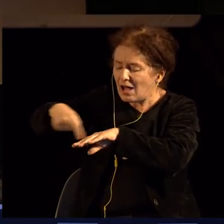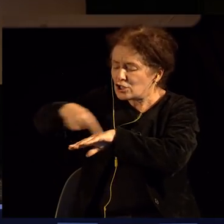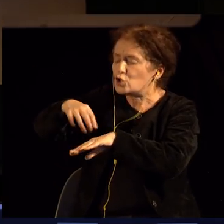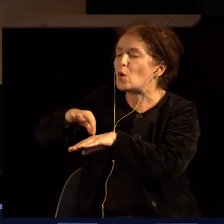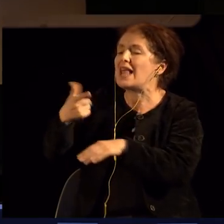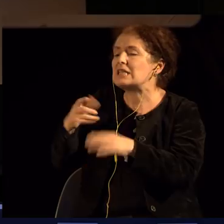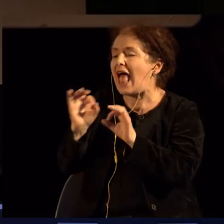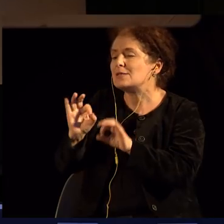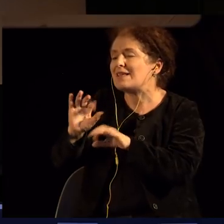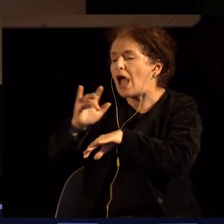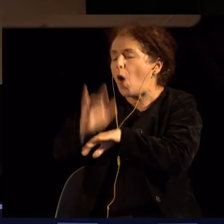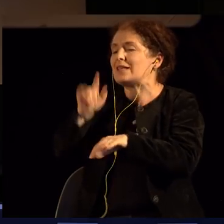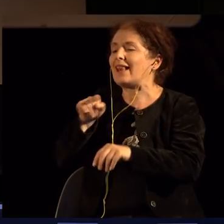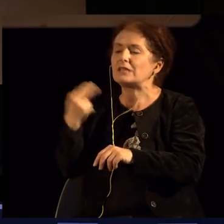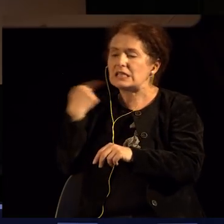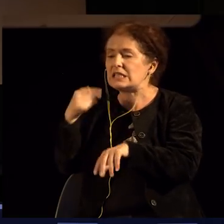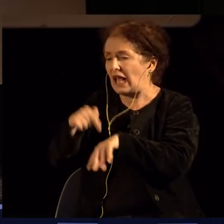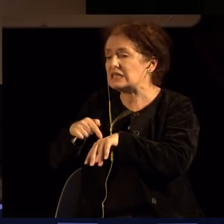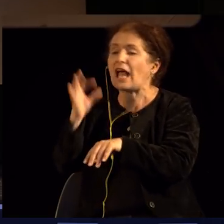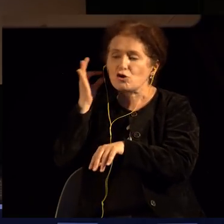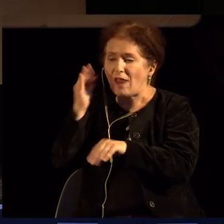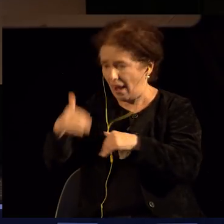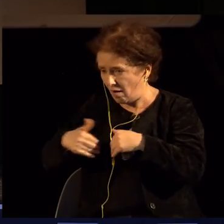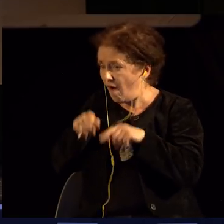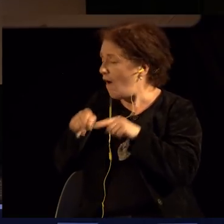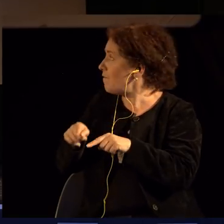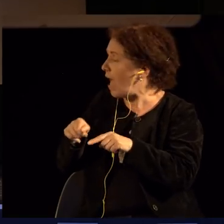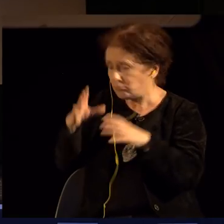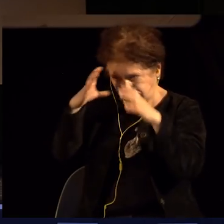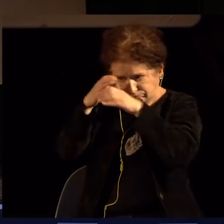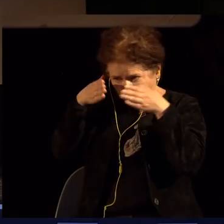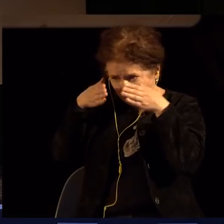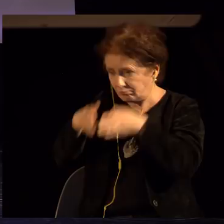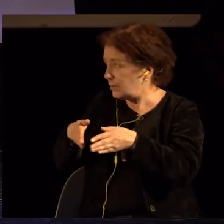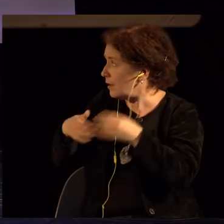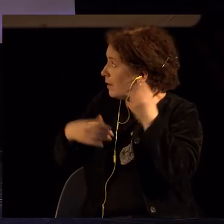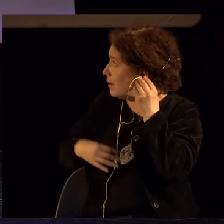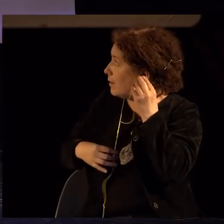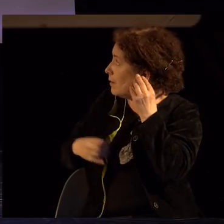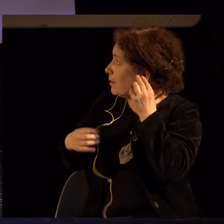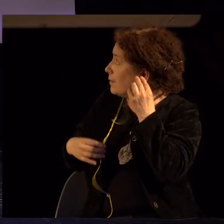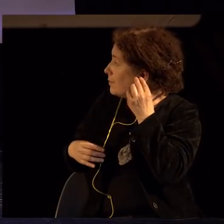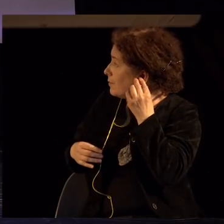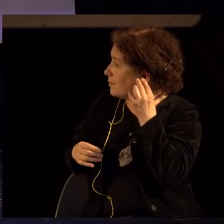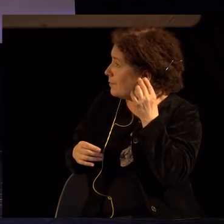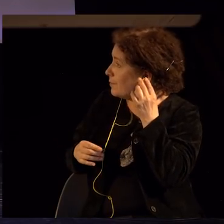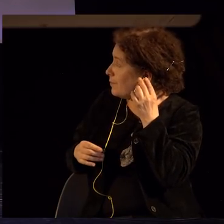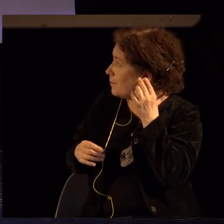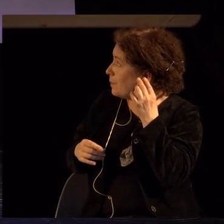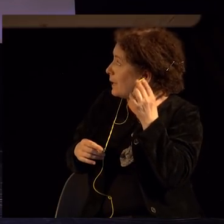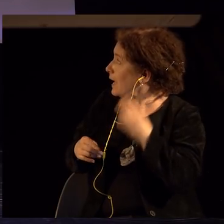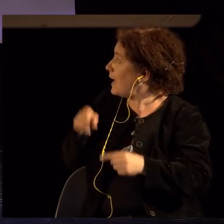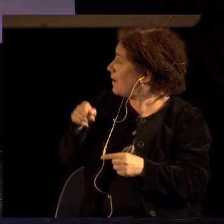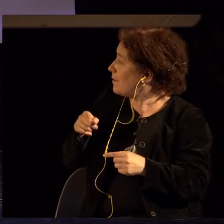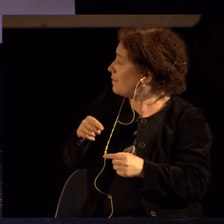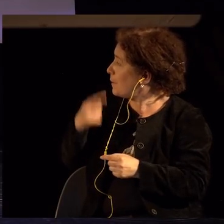And this we focus on especially. And not to go against the game here early on. But the clitoris do swell up when it